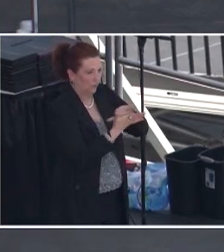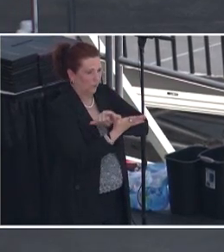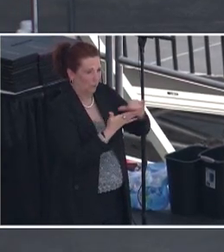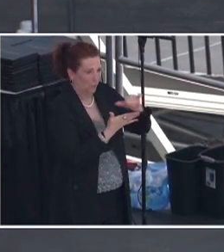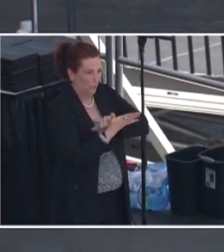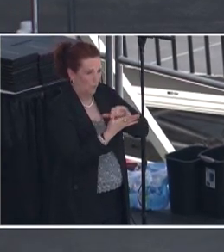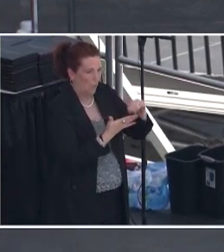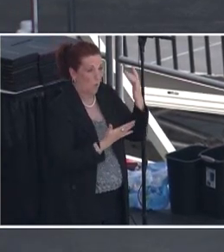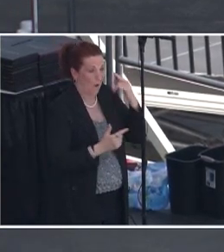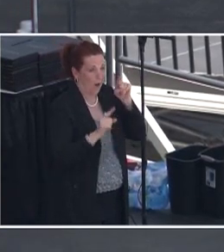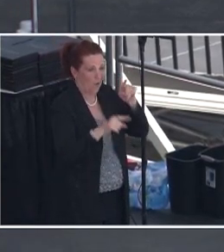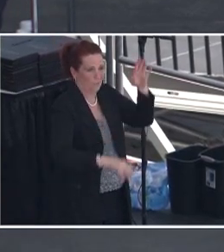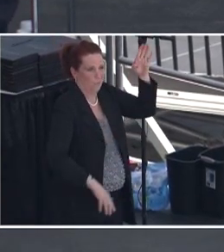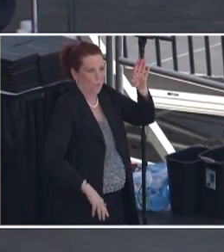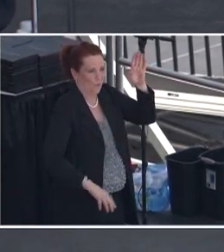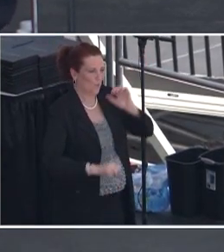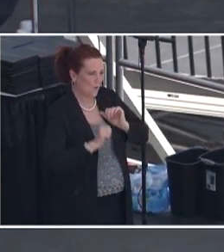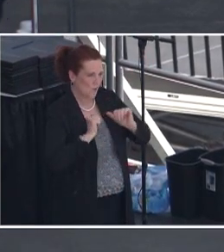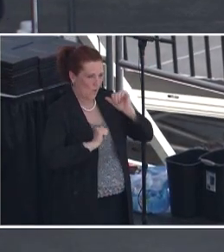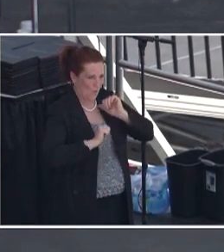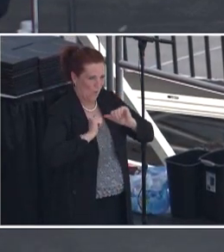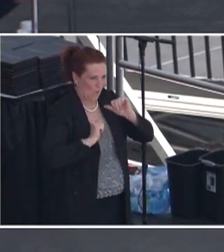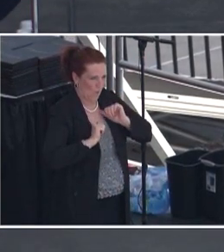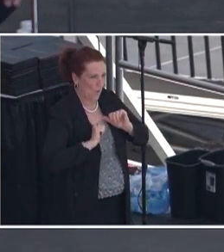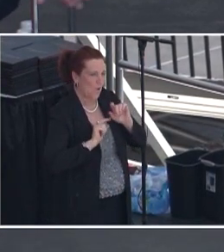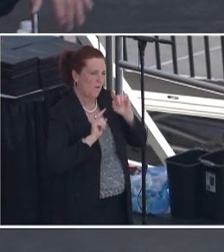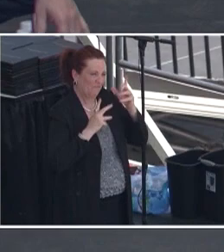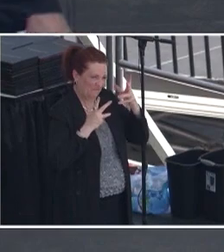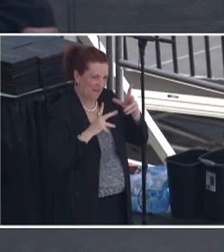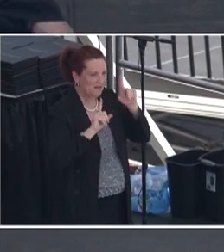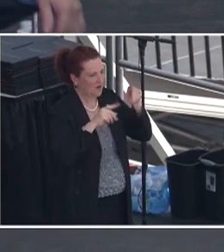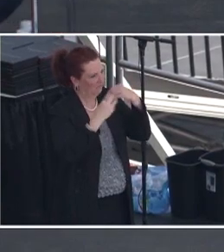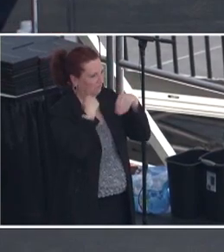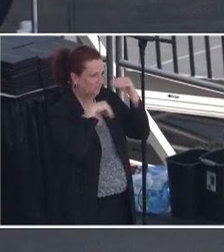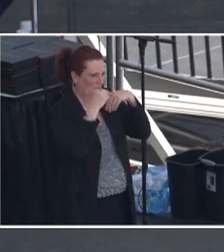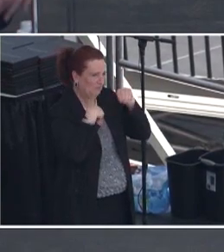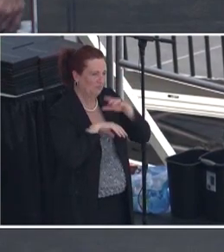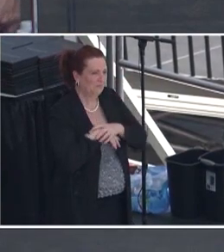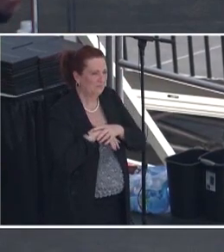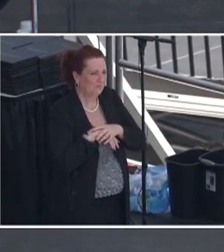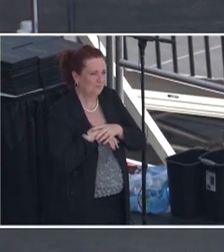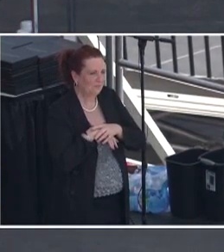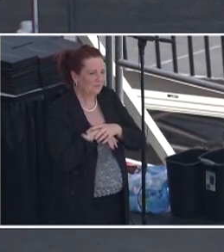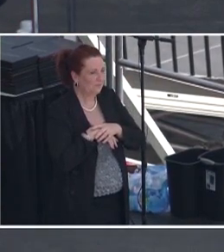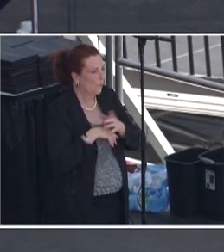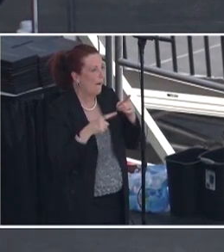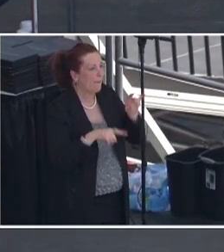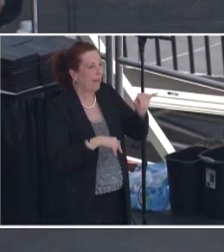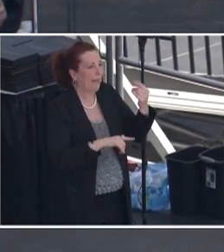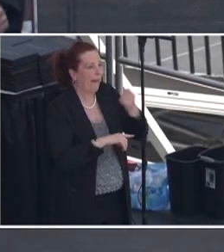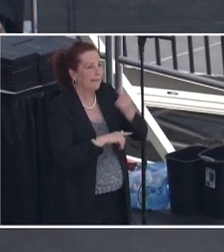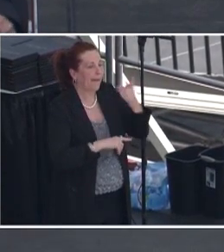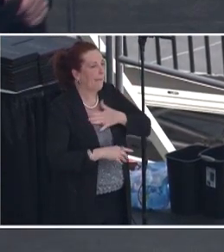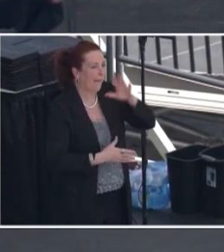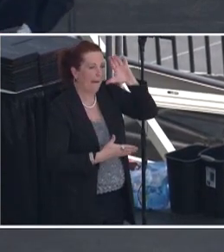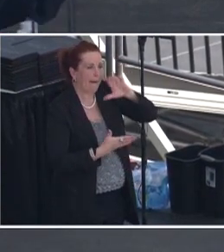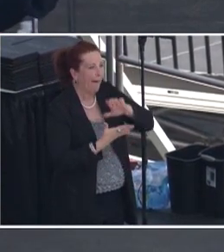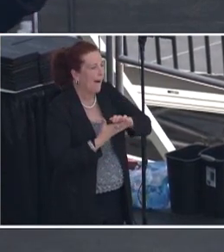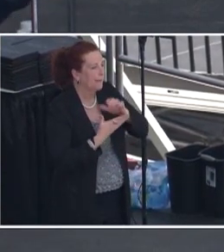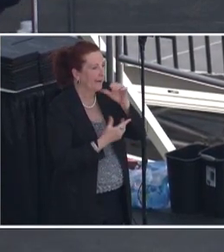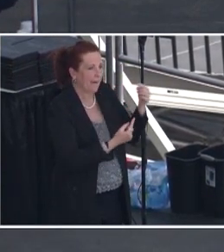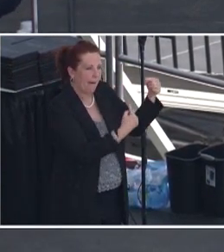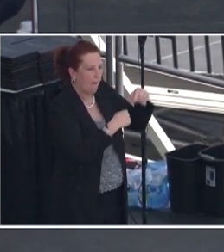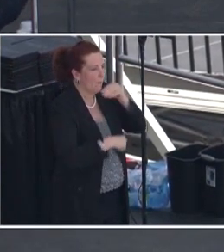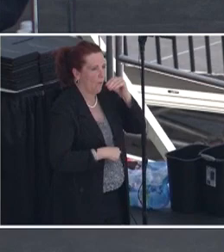dinner. My world changed that day. My husband did not come home. A